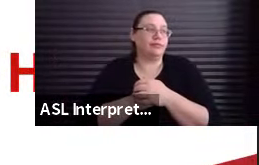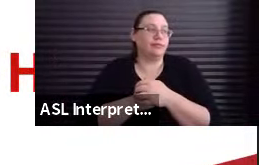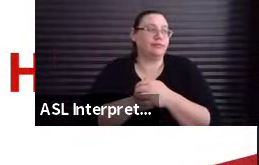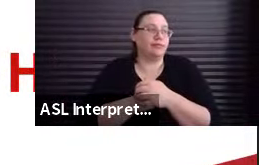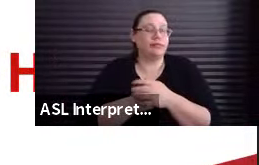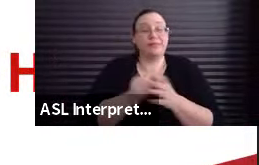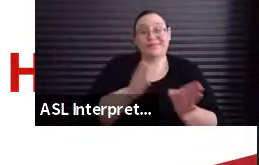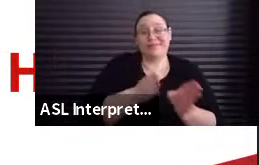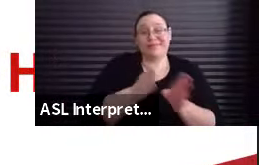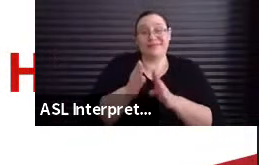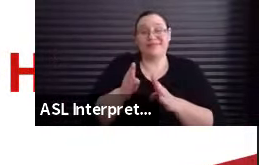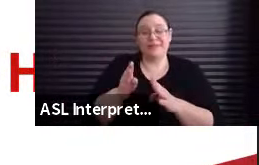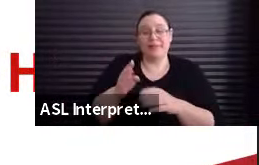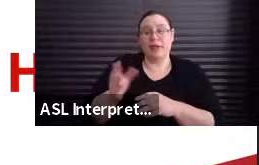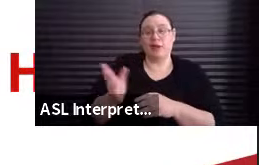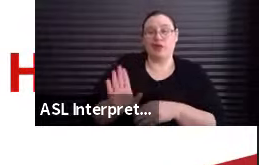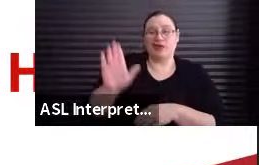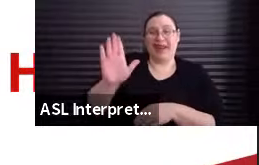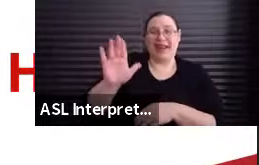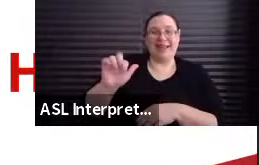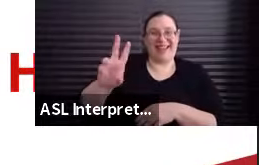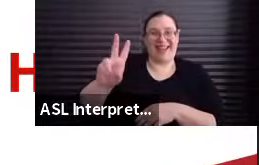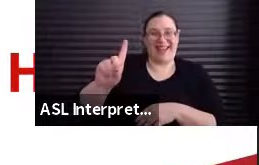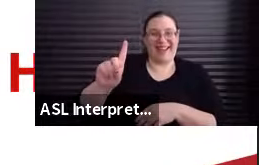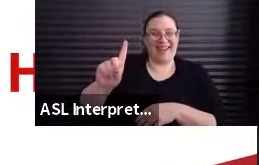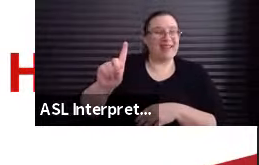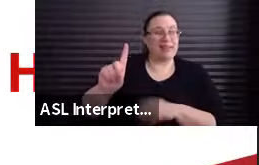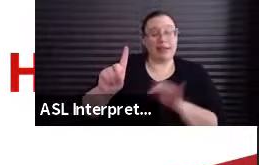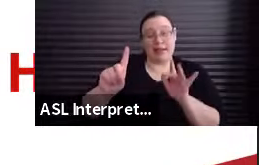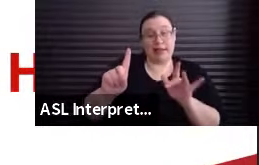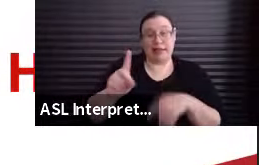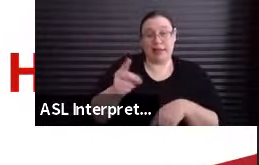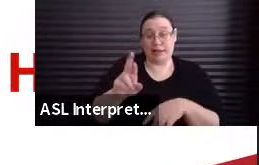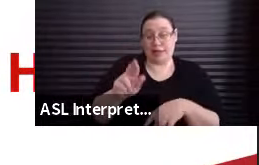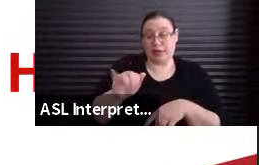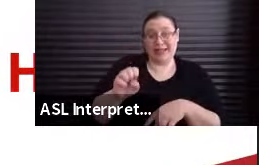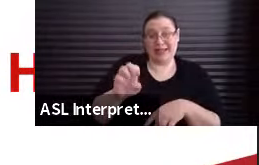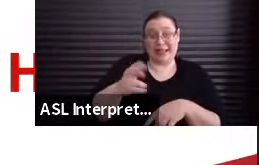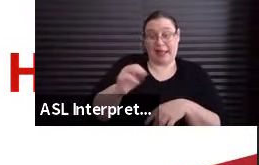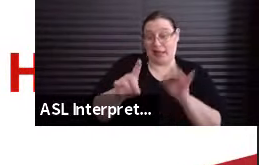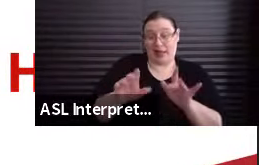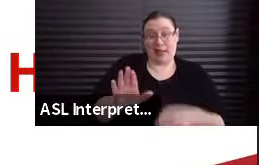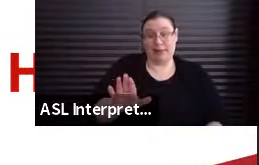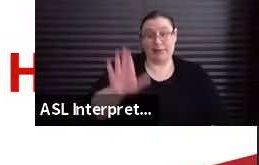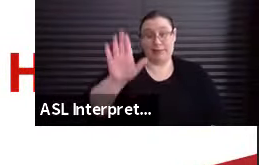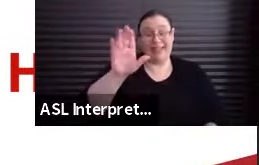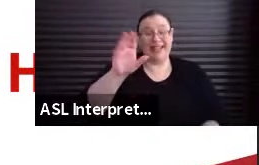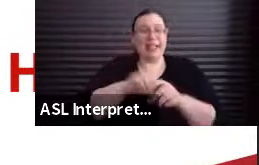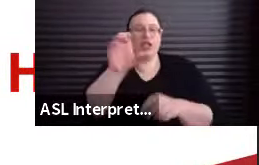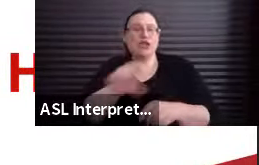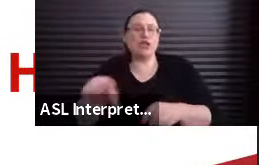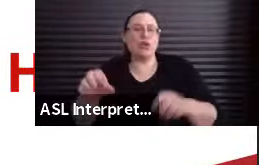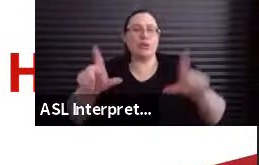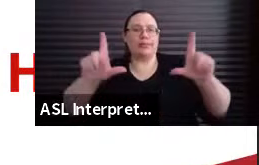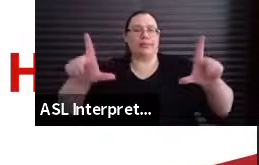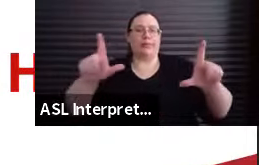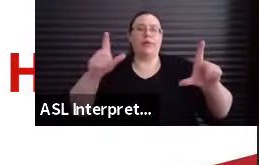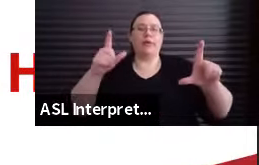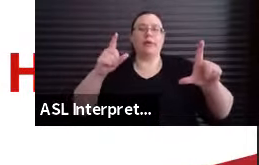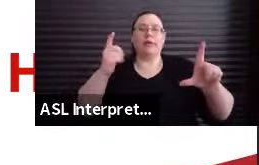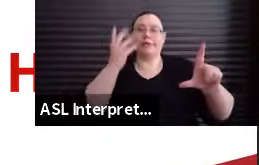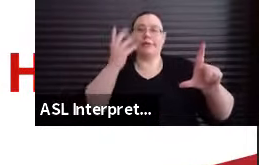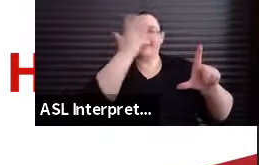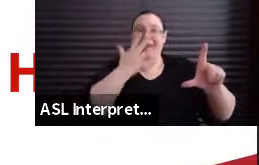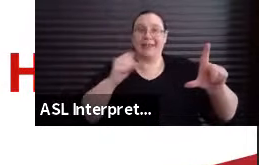Next to that, there's a raise hand button. And when I hit that raise hand button, in the Zoom, you'll see next to that